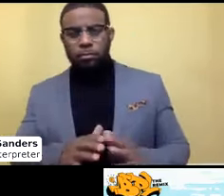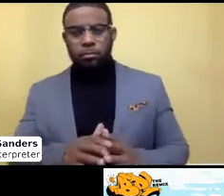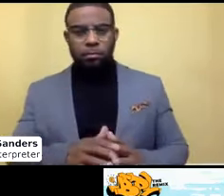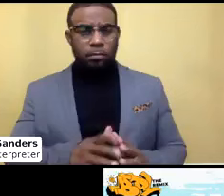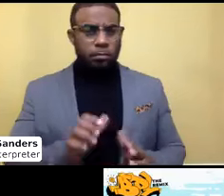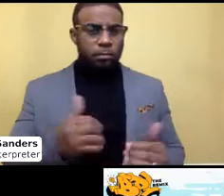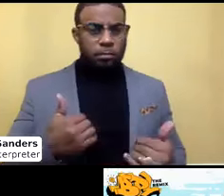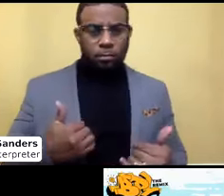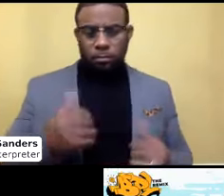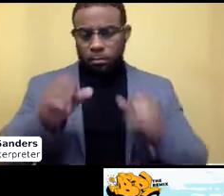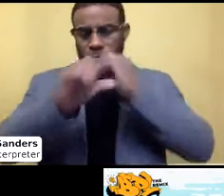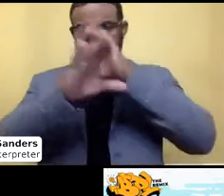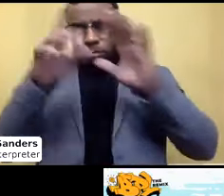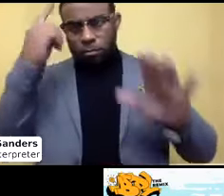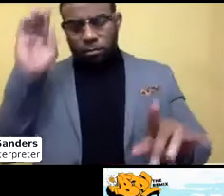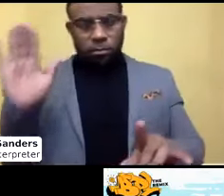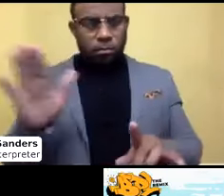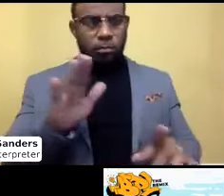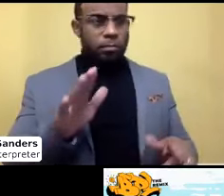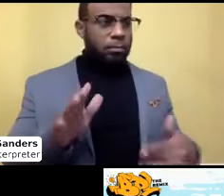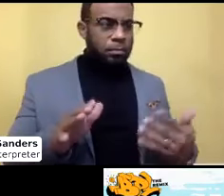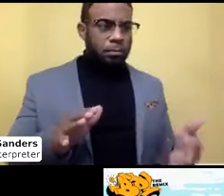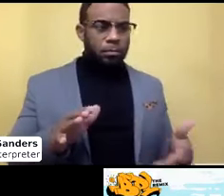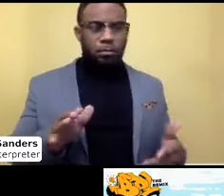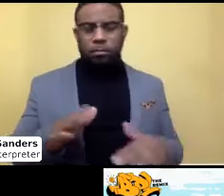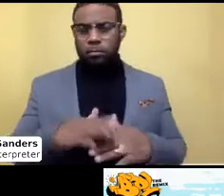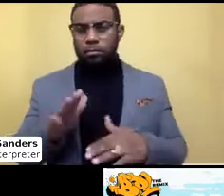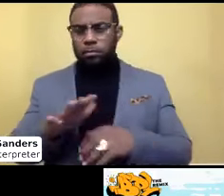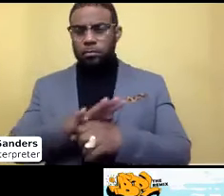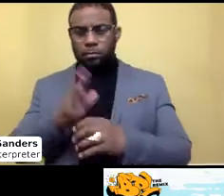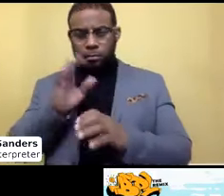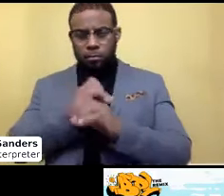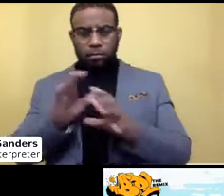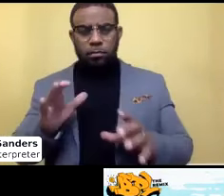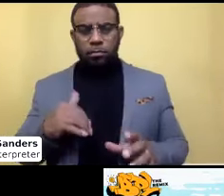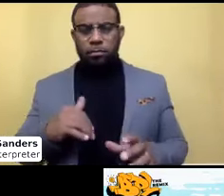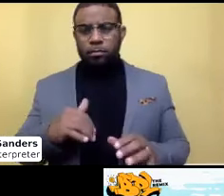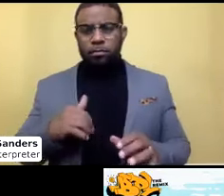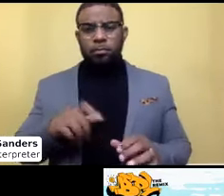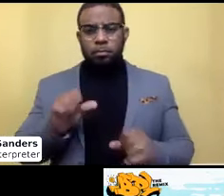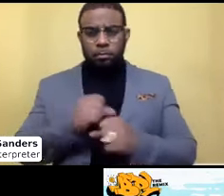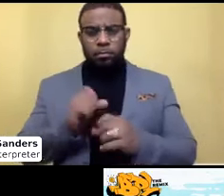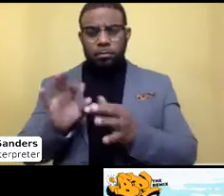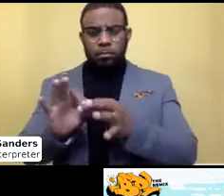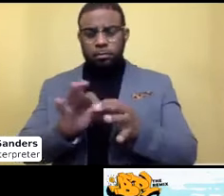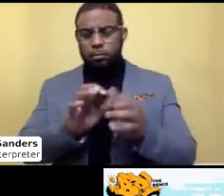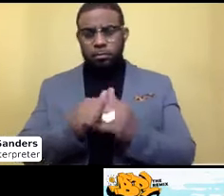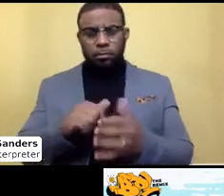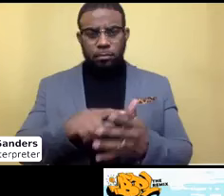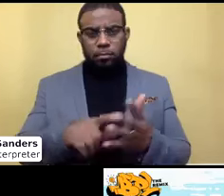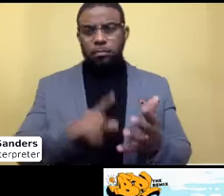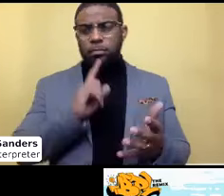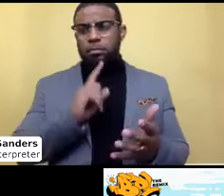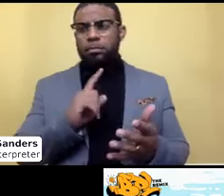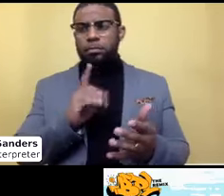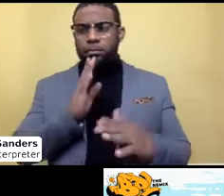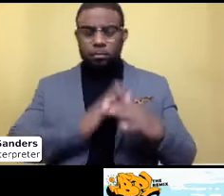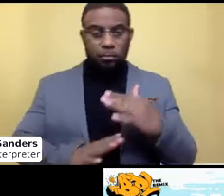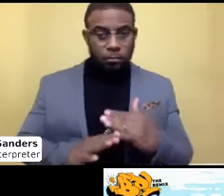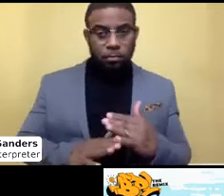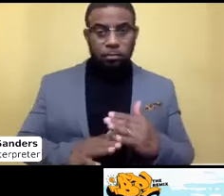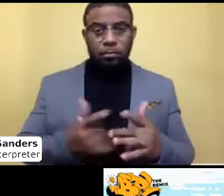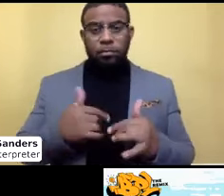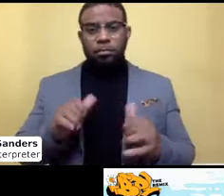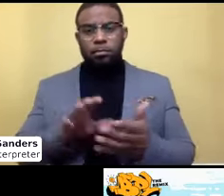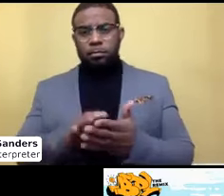who have a vision for their at least local vision. We have to make connections with them and be humble in what